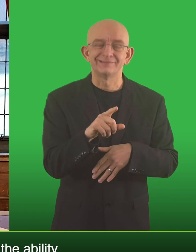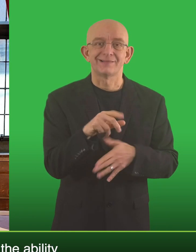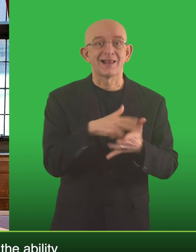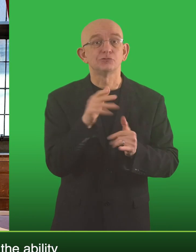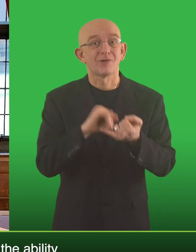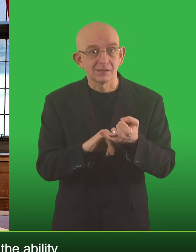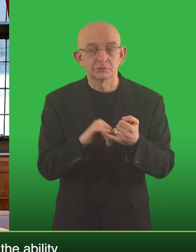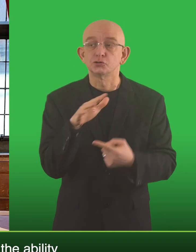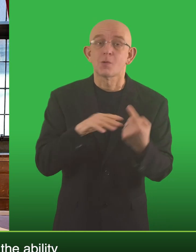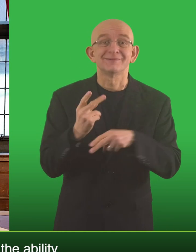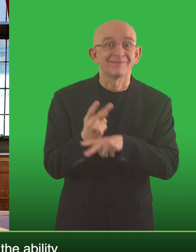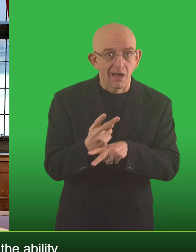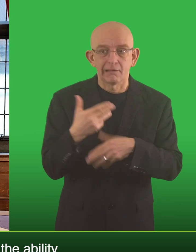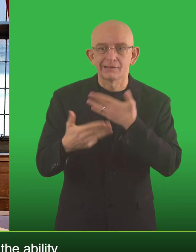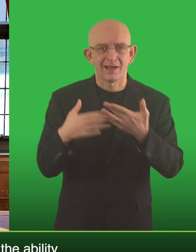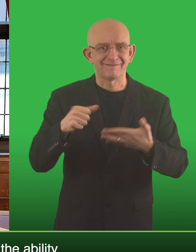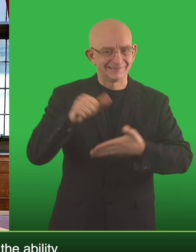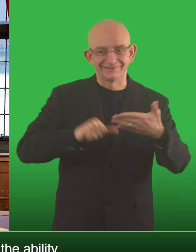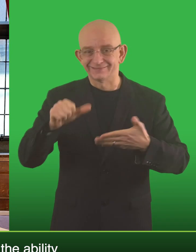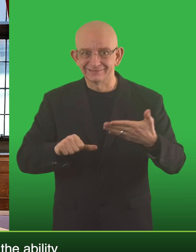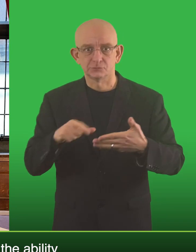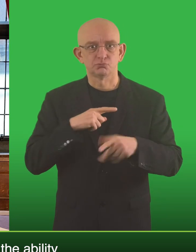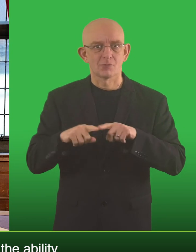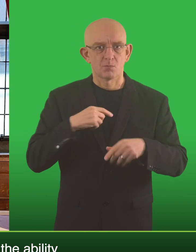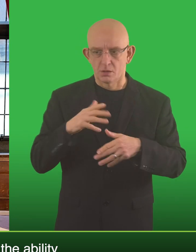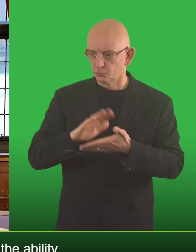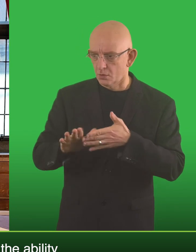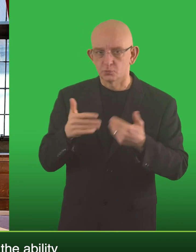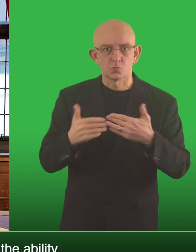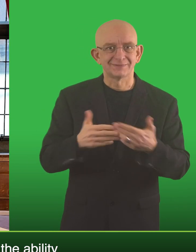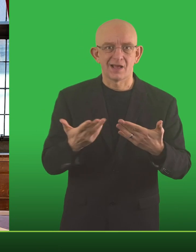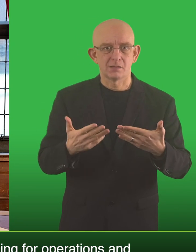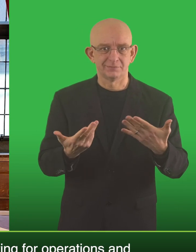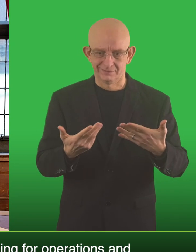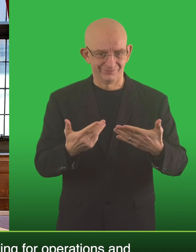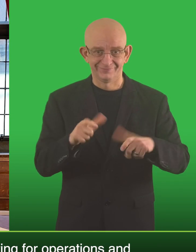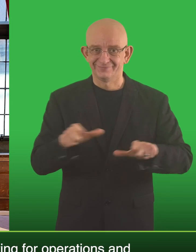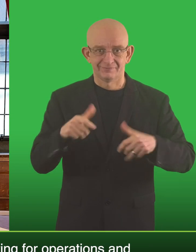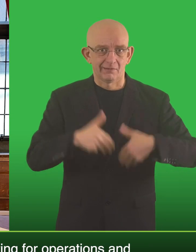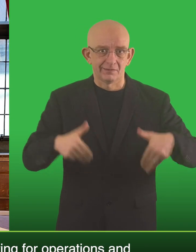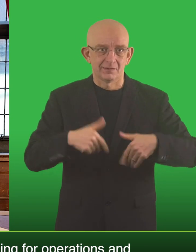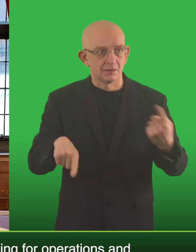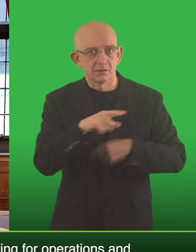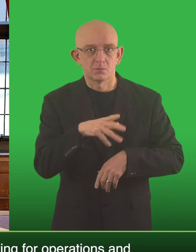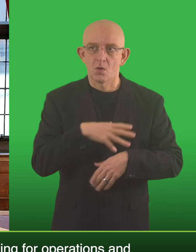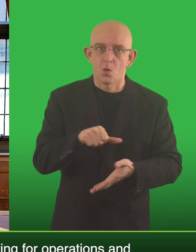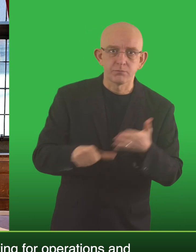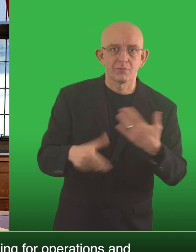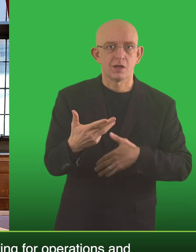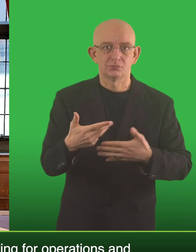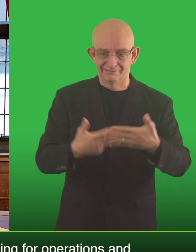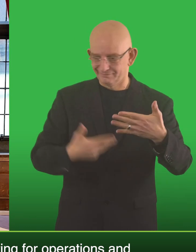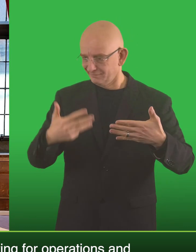problem. That will limit the ability of the NHS and social care to kind of clear the backlog. There's a significant backlog of people waiting for